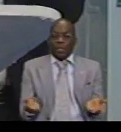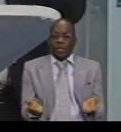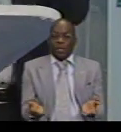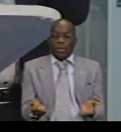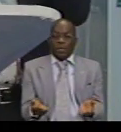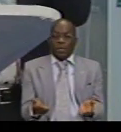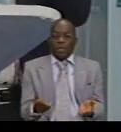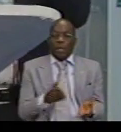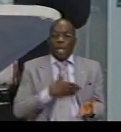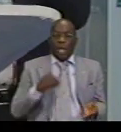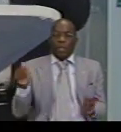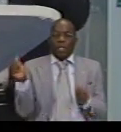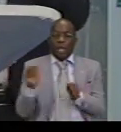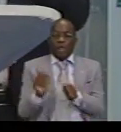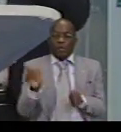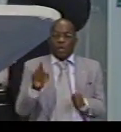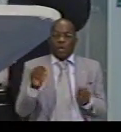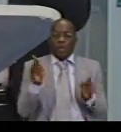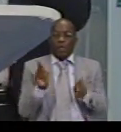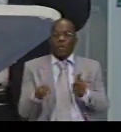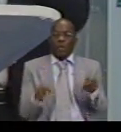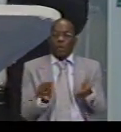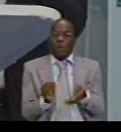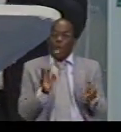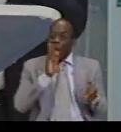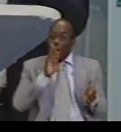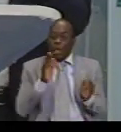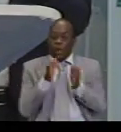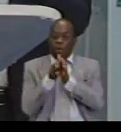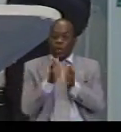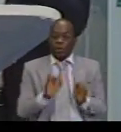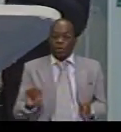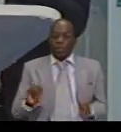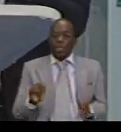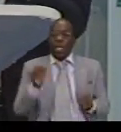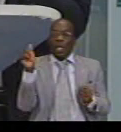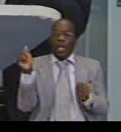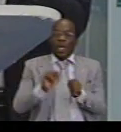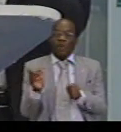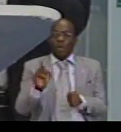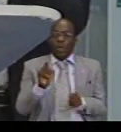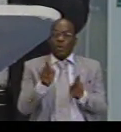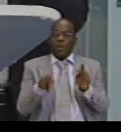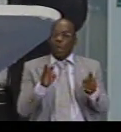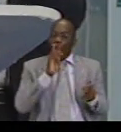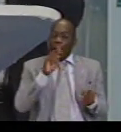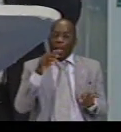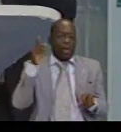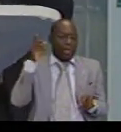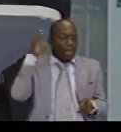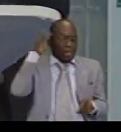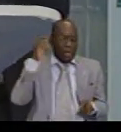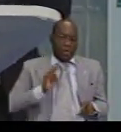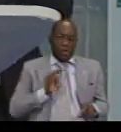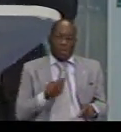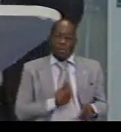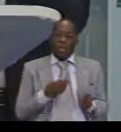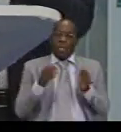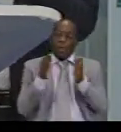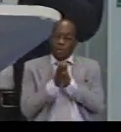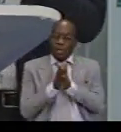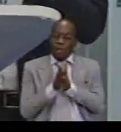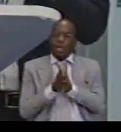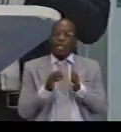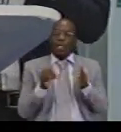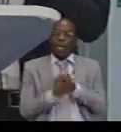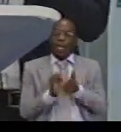And everywhere people are praying. Everywhere people are listening to our voices. Let's pray that the Spirit of the Lord